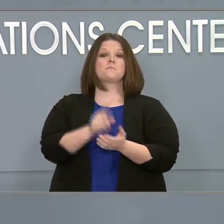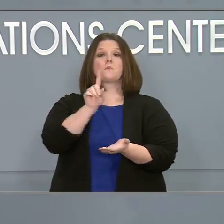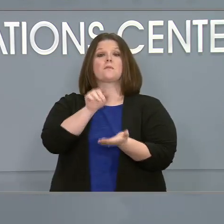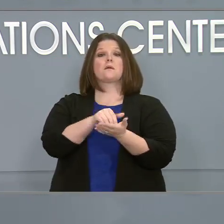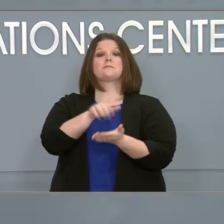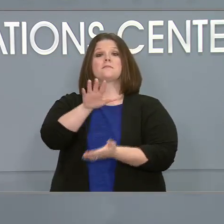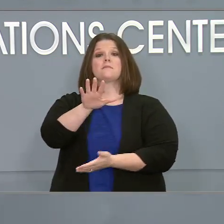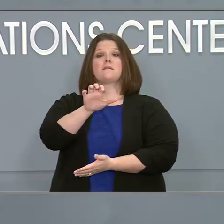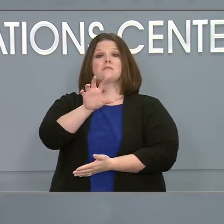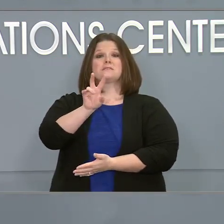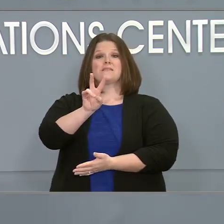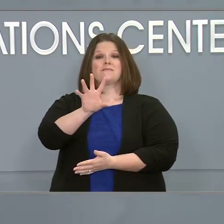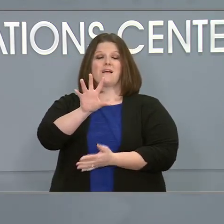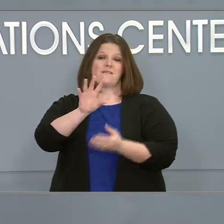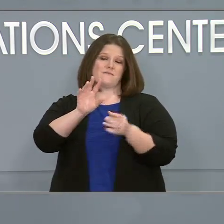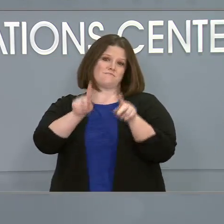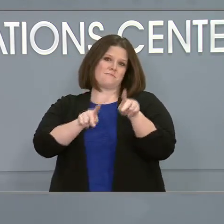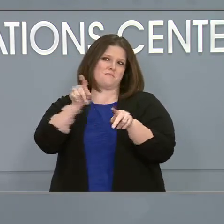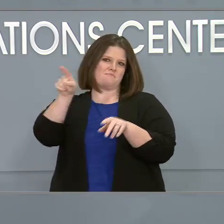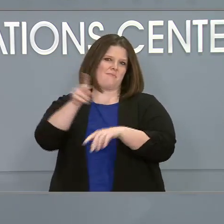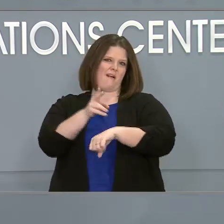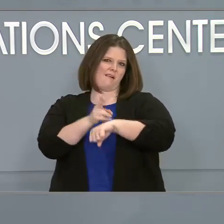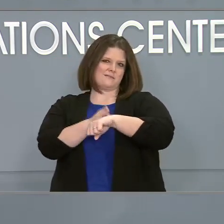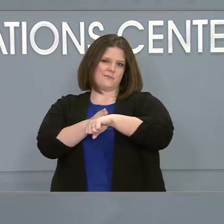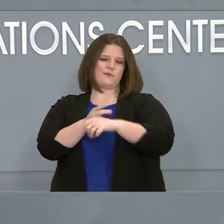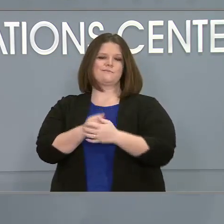1,575 people in the hospital, and sadly,